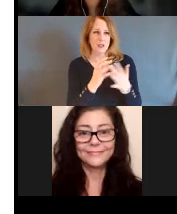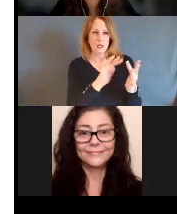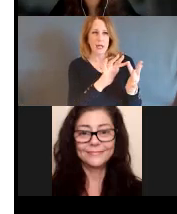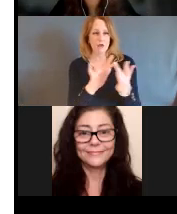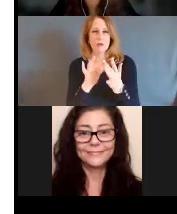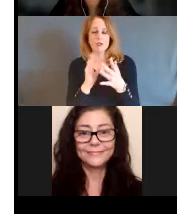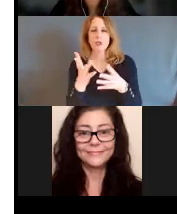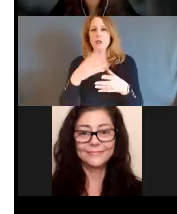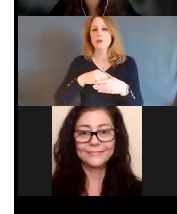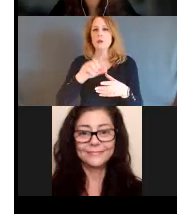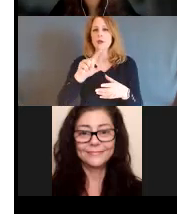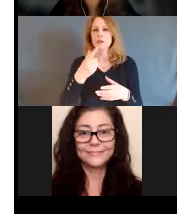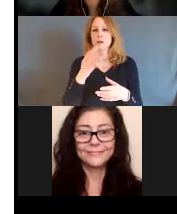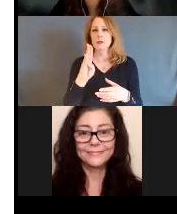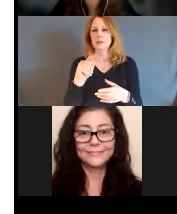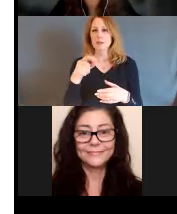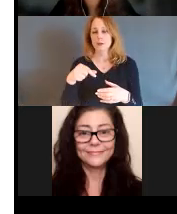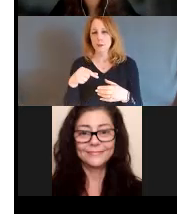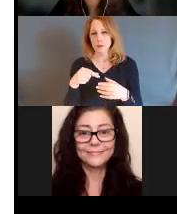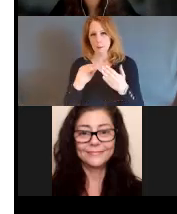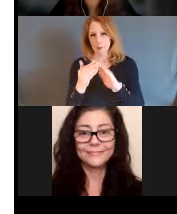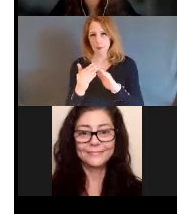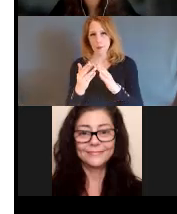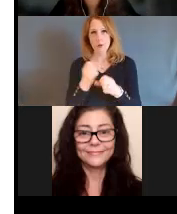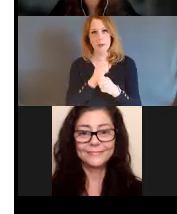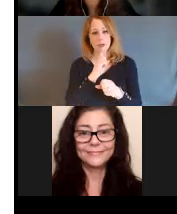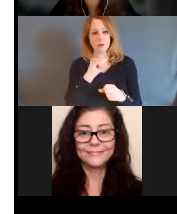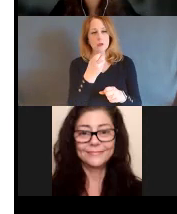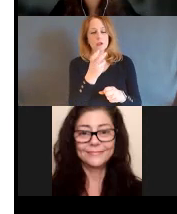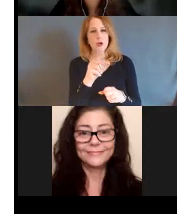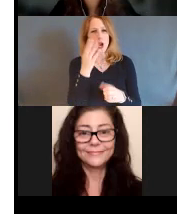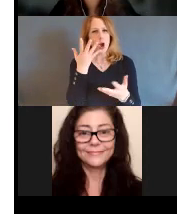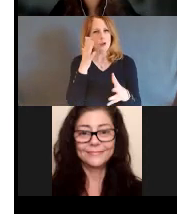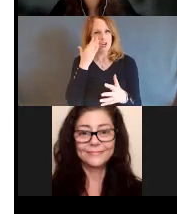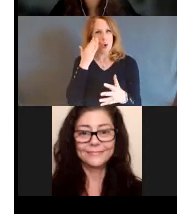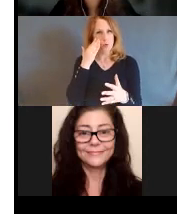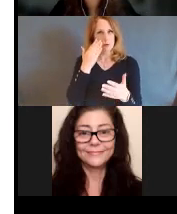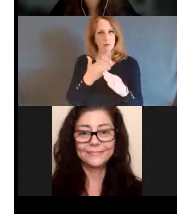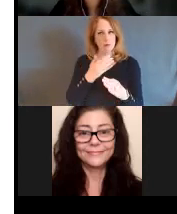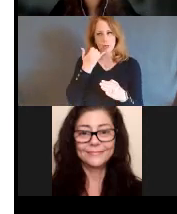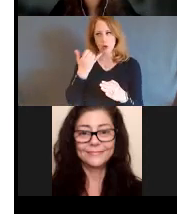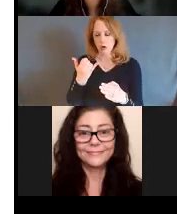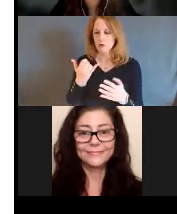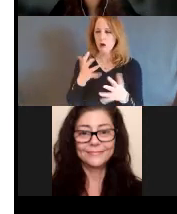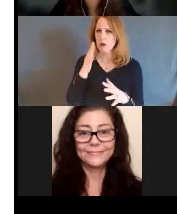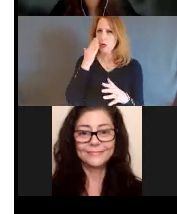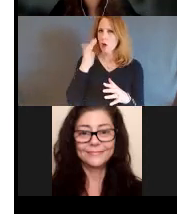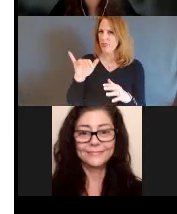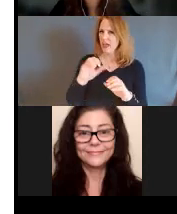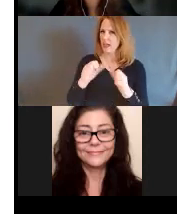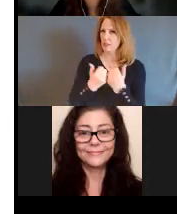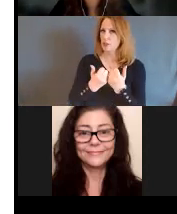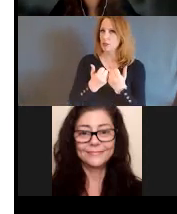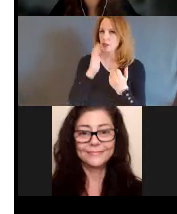the LGBT community. You want to make sure that John knows before he even picks up that phone that if he calls you, your agency is going to be